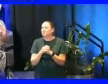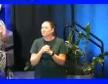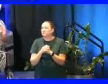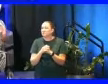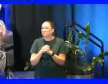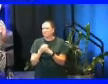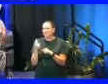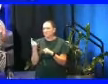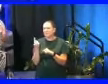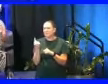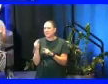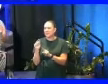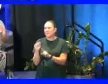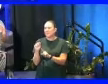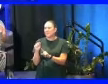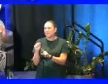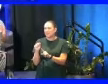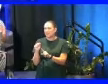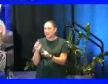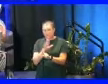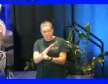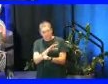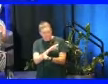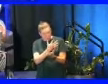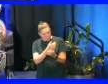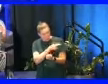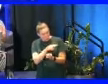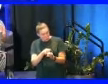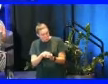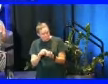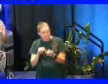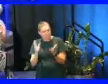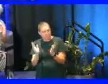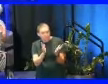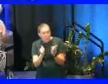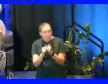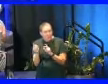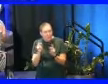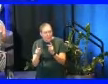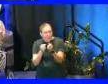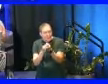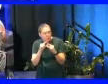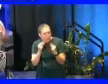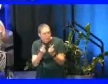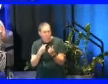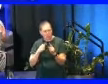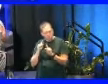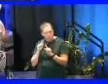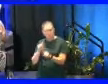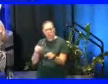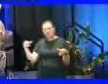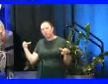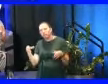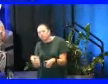something that somebody just kind of was like, hey, you should go and talk to people like yourself. So we got